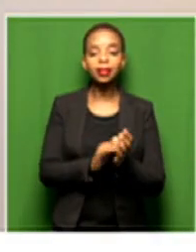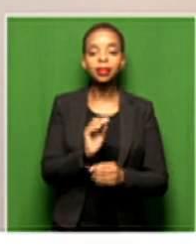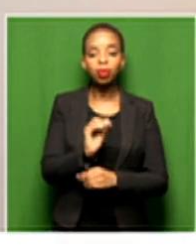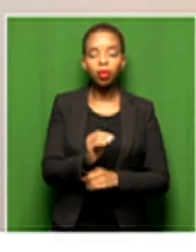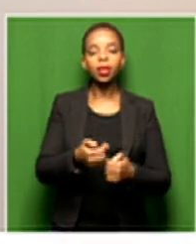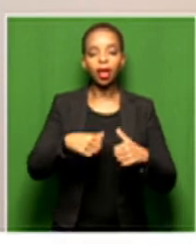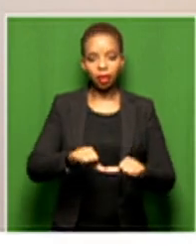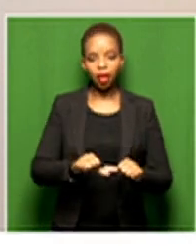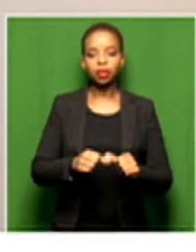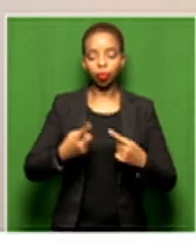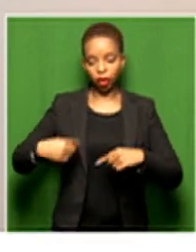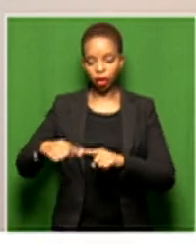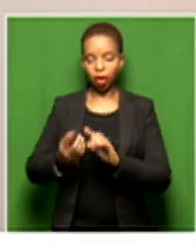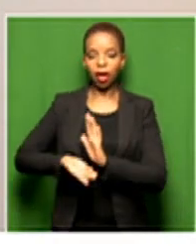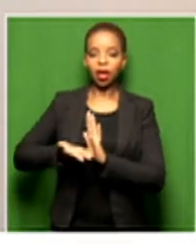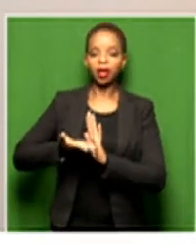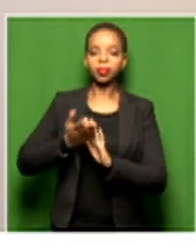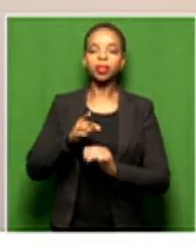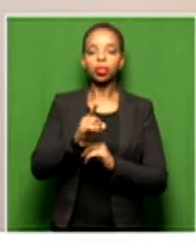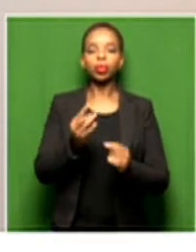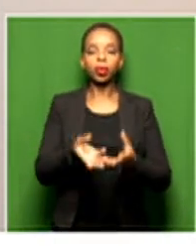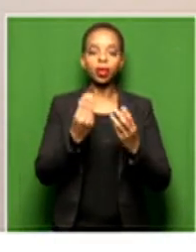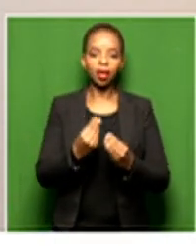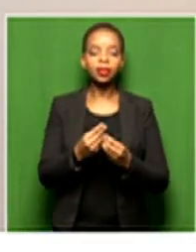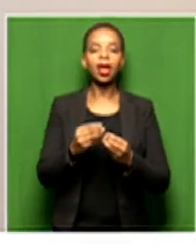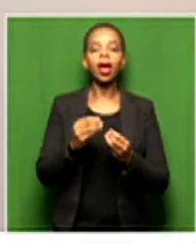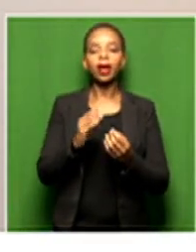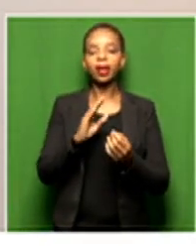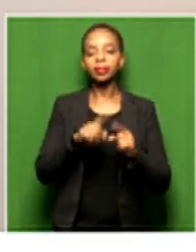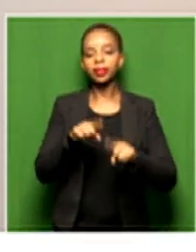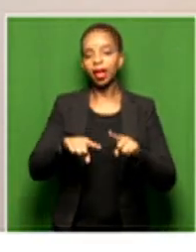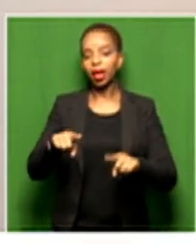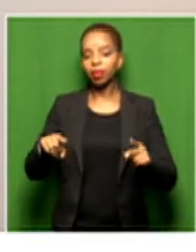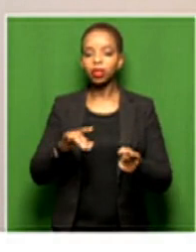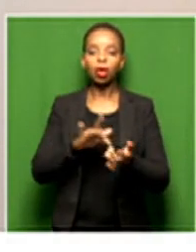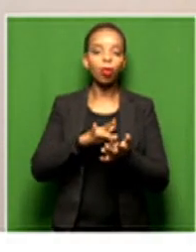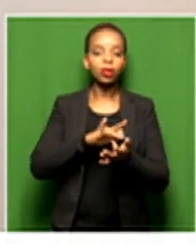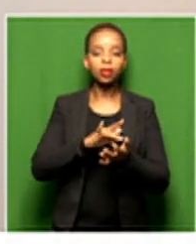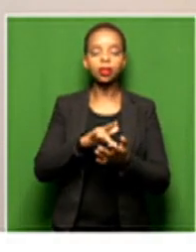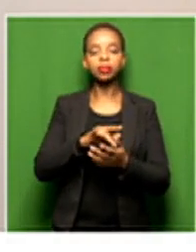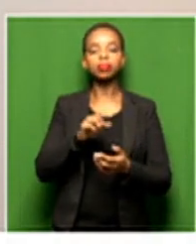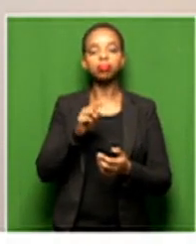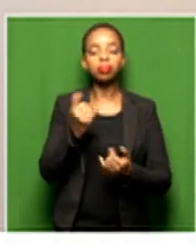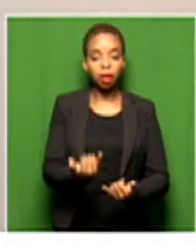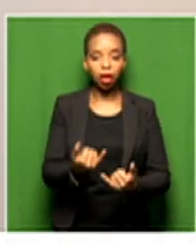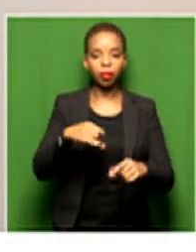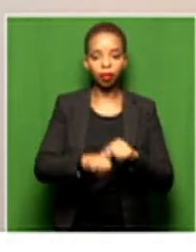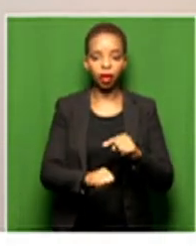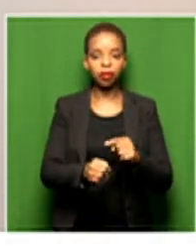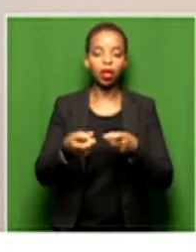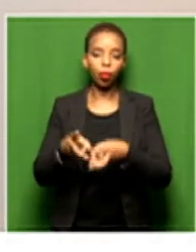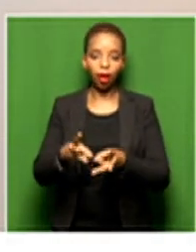to continuously update it, and you're able to get different content on the cards. So something we're definitely working on is finding ways